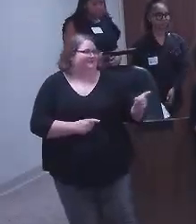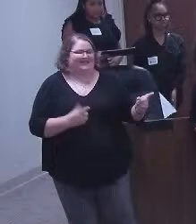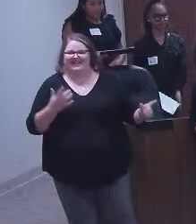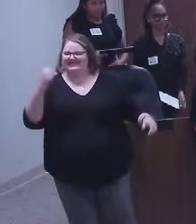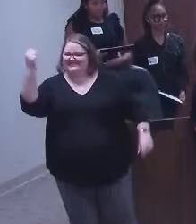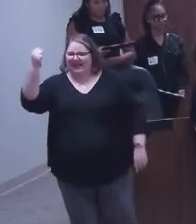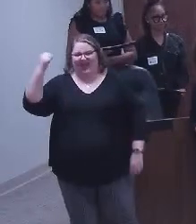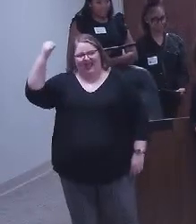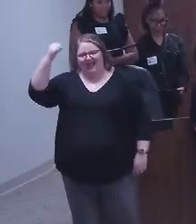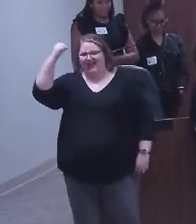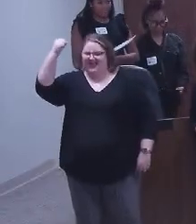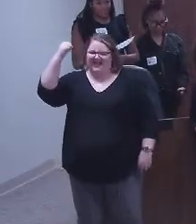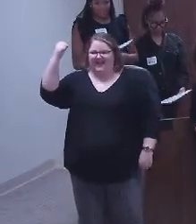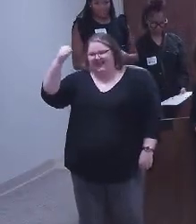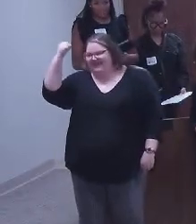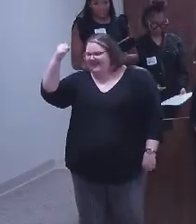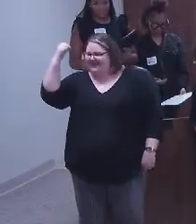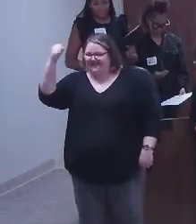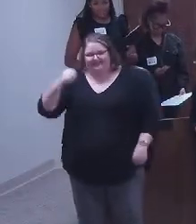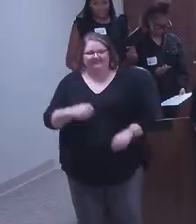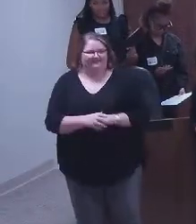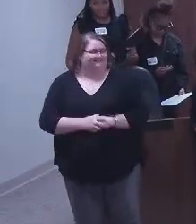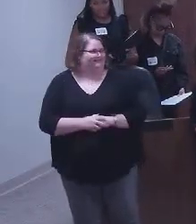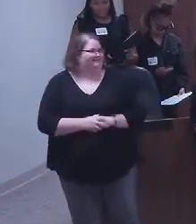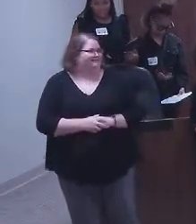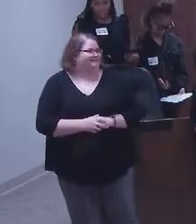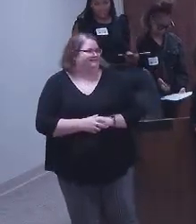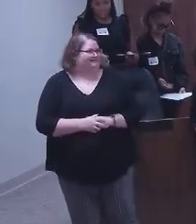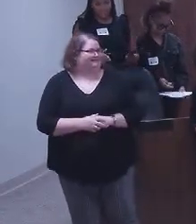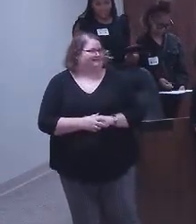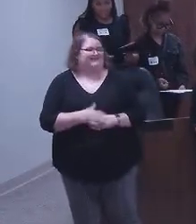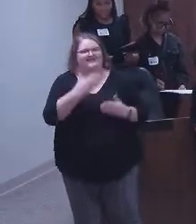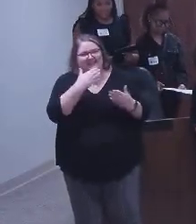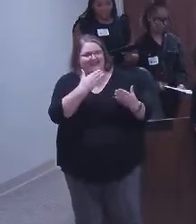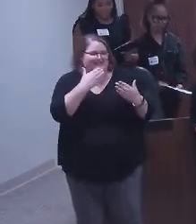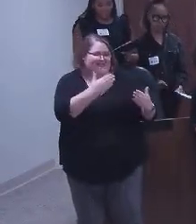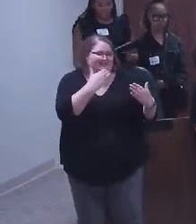Yeah, just stroll, slowly stroll.